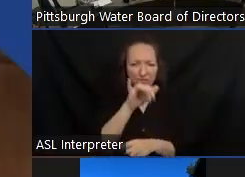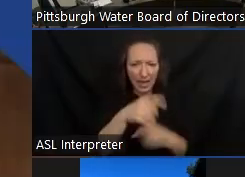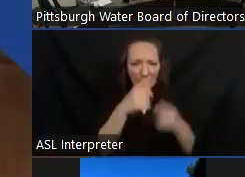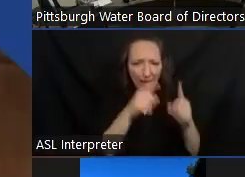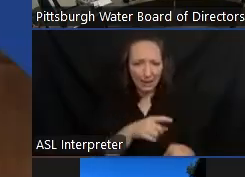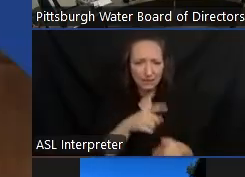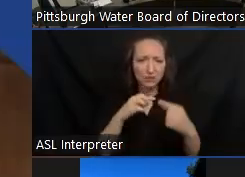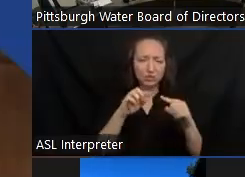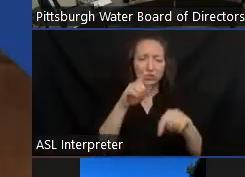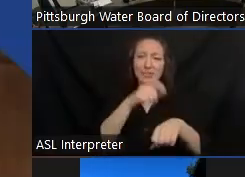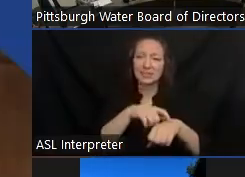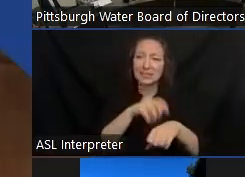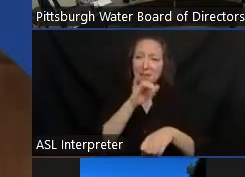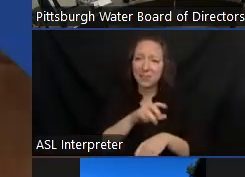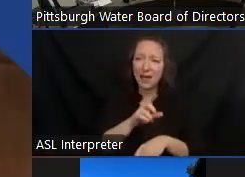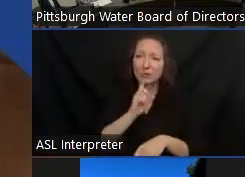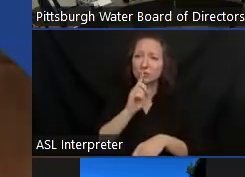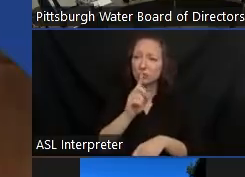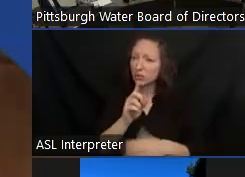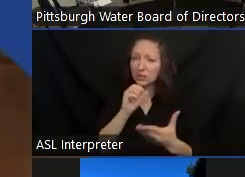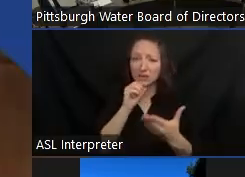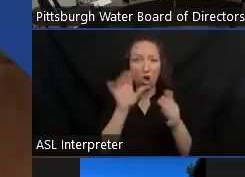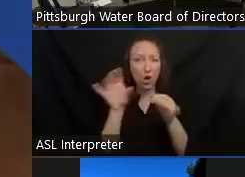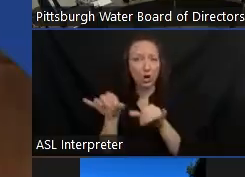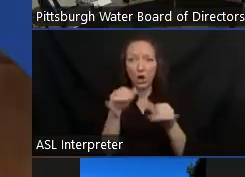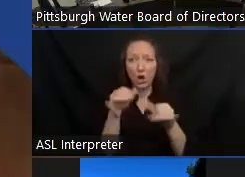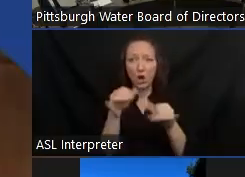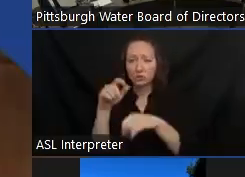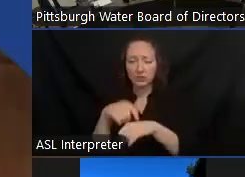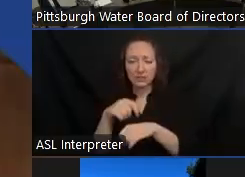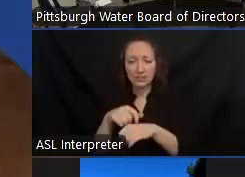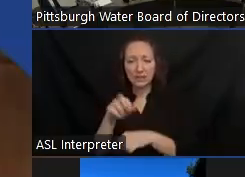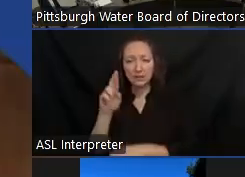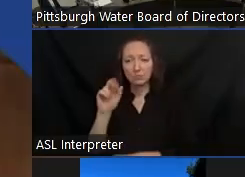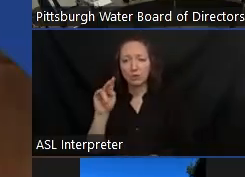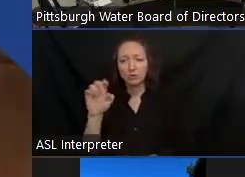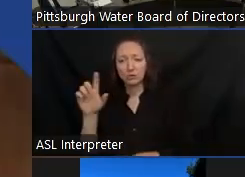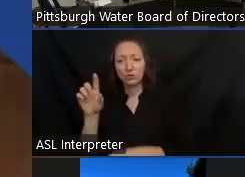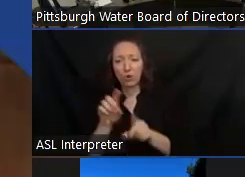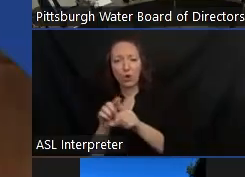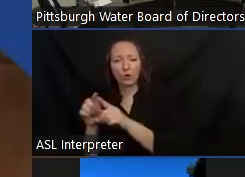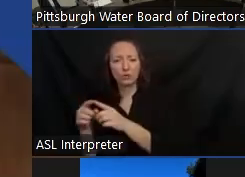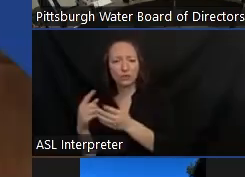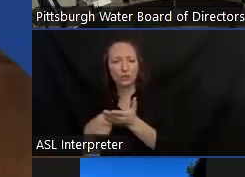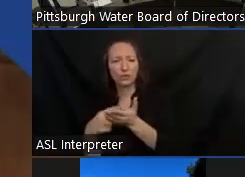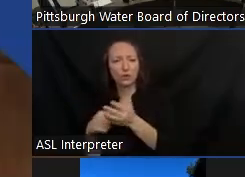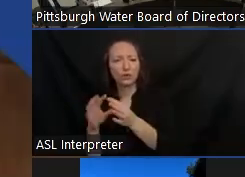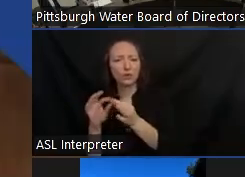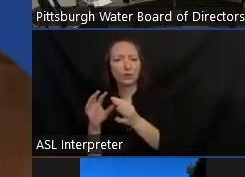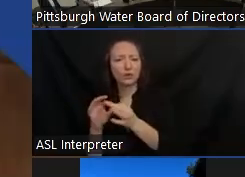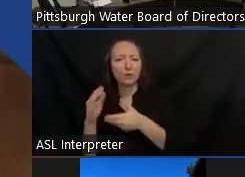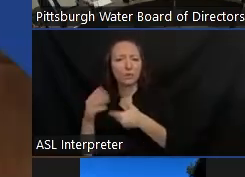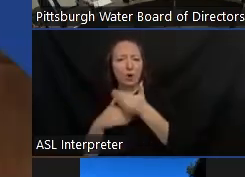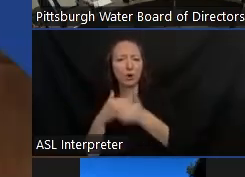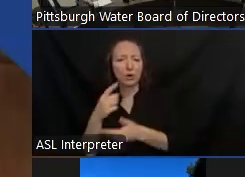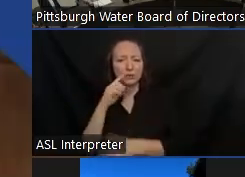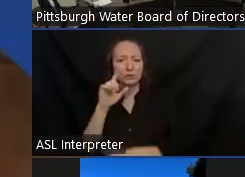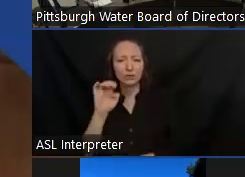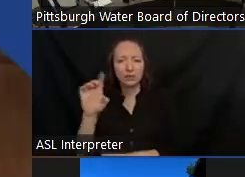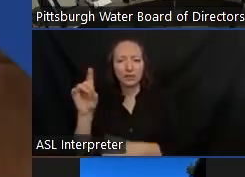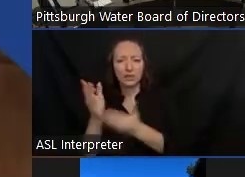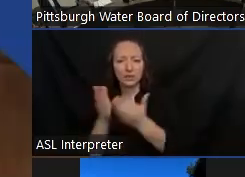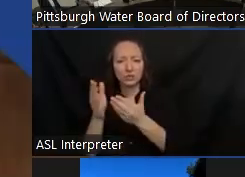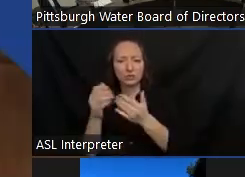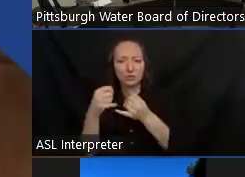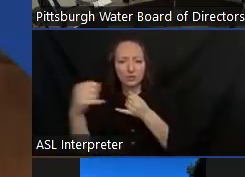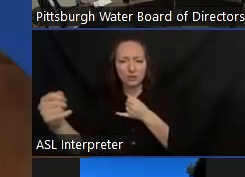he leaves behind. Rachel touched on our progress on the lead service line replacement program. Over 15,000 public